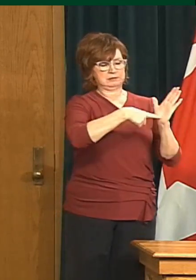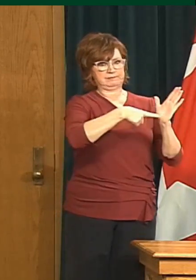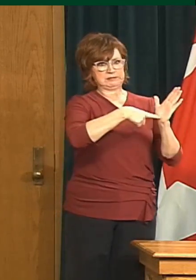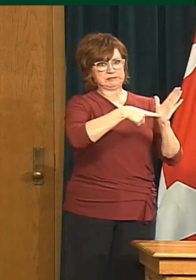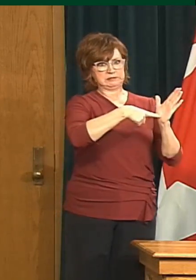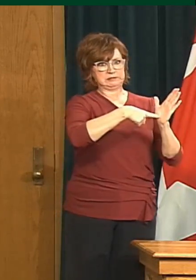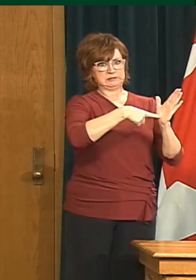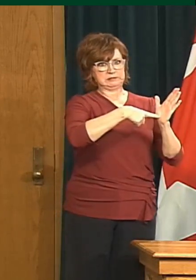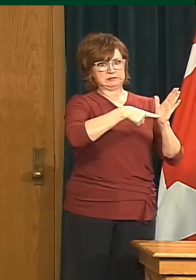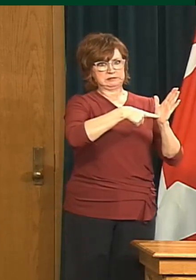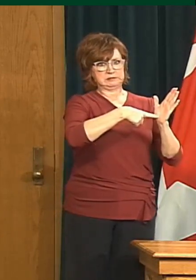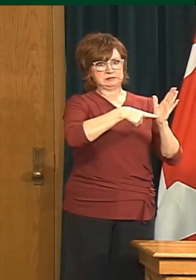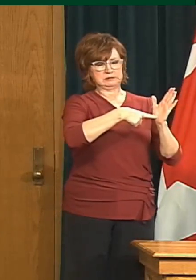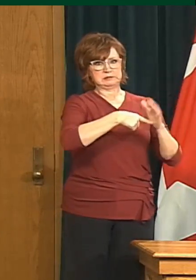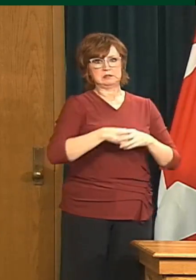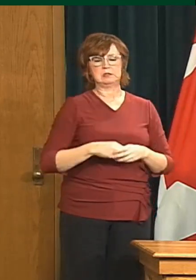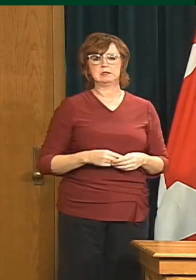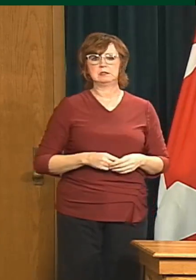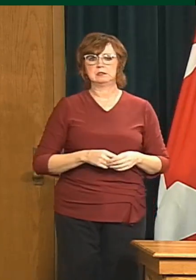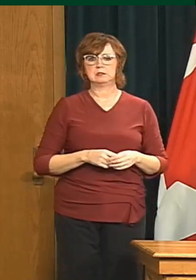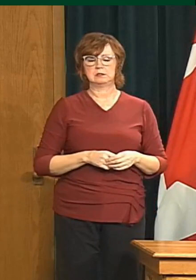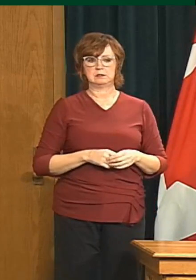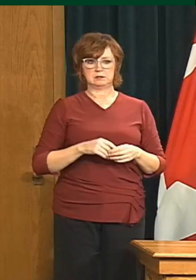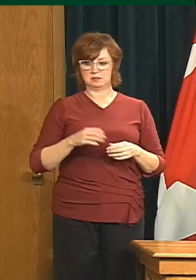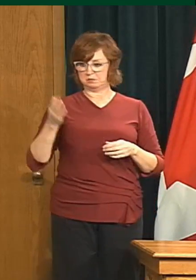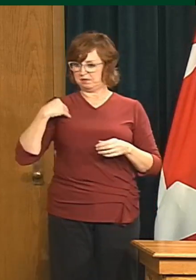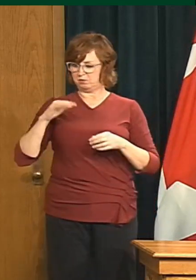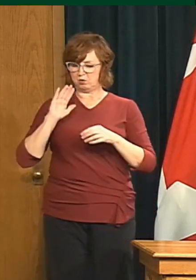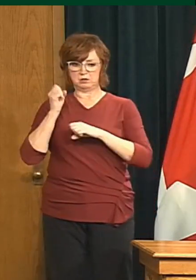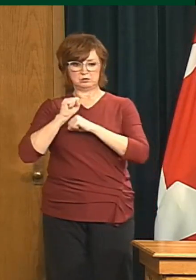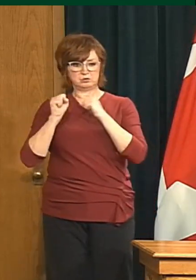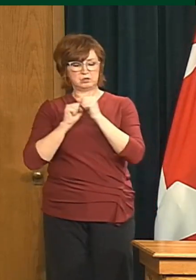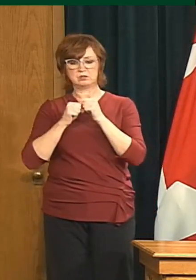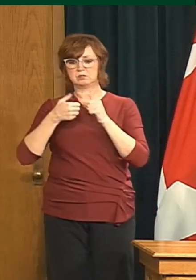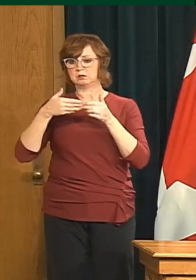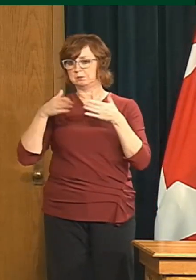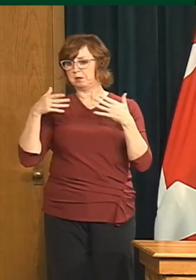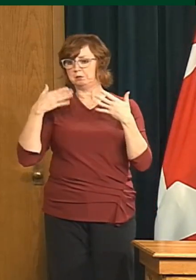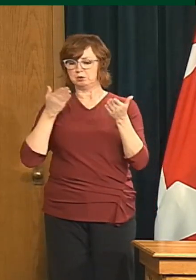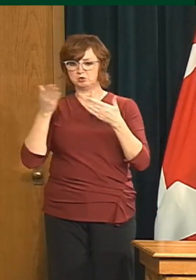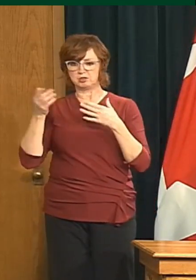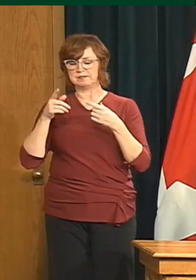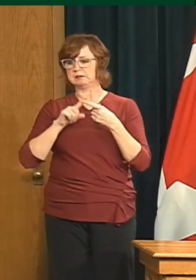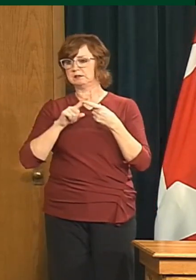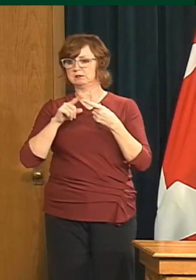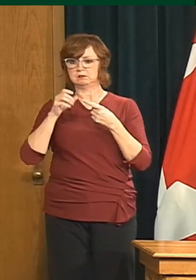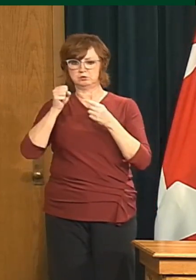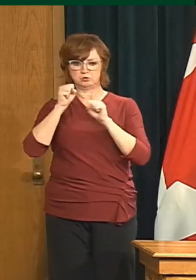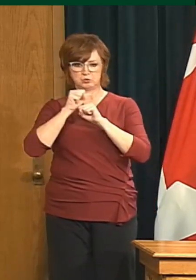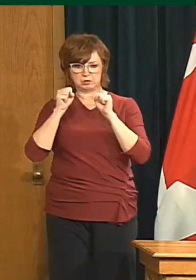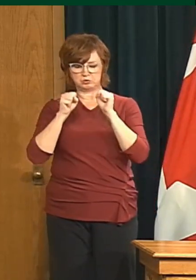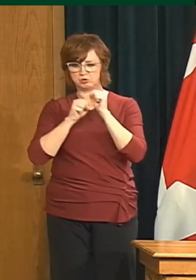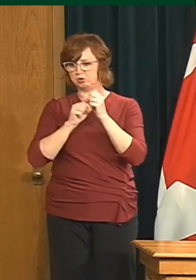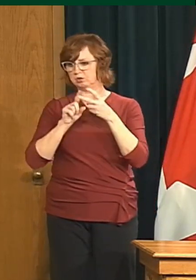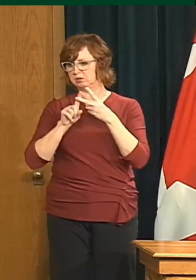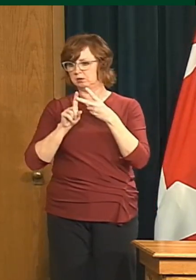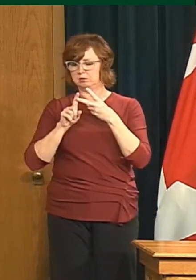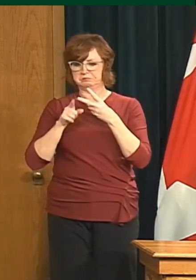place, which is with the size of our existing public service, which is with the size of our